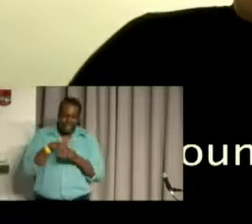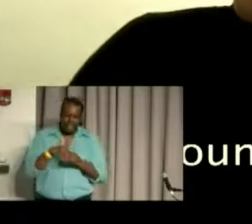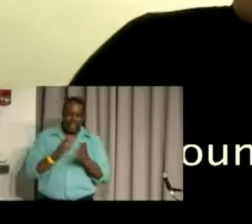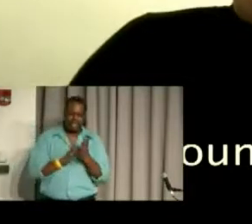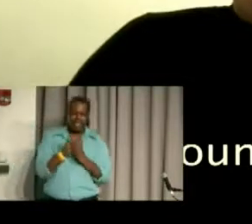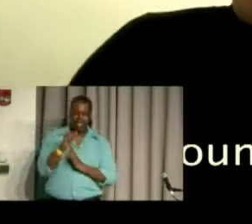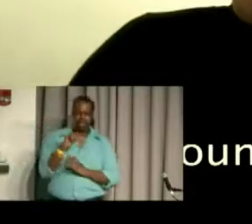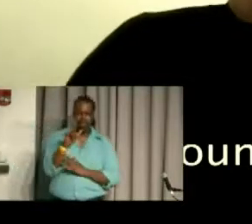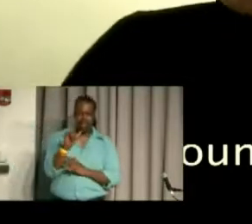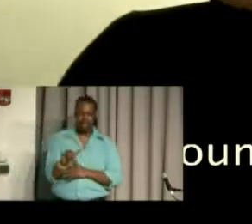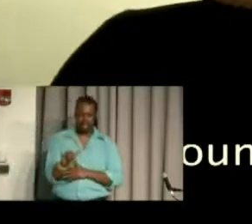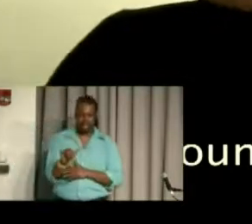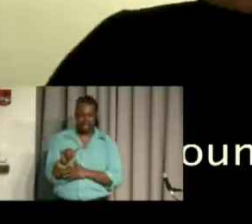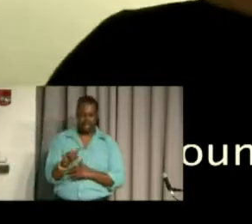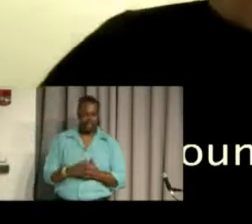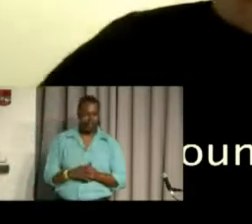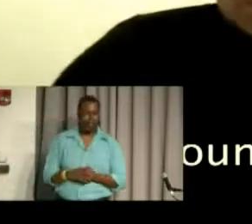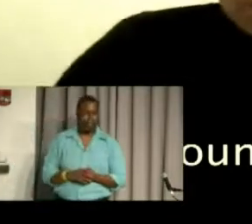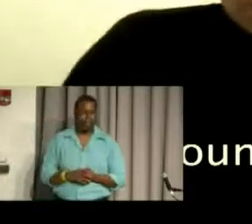Alley?